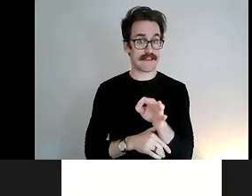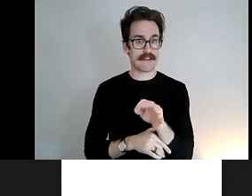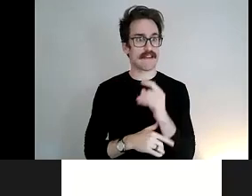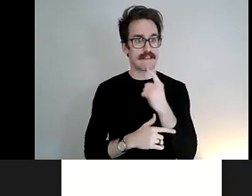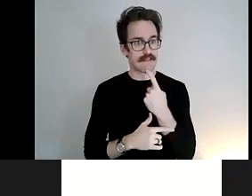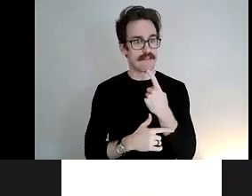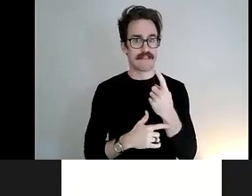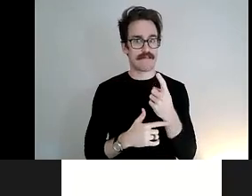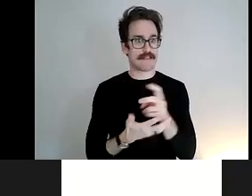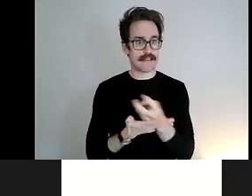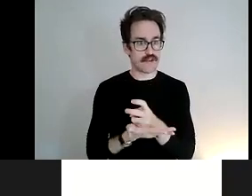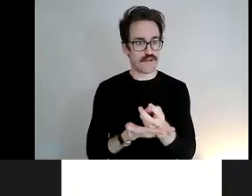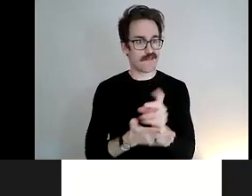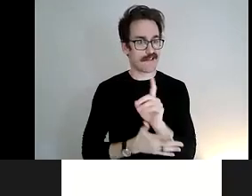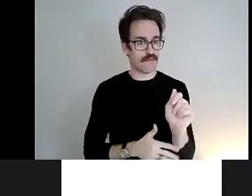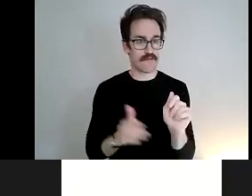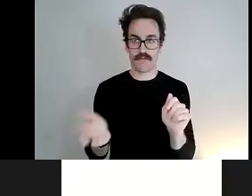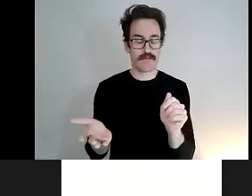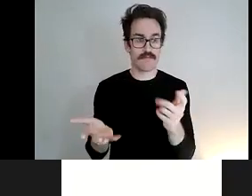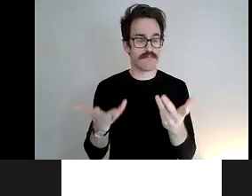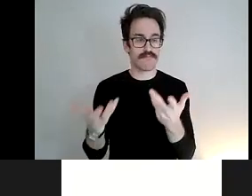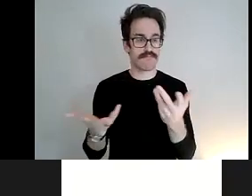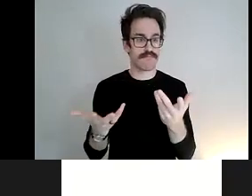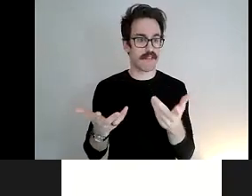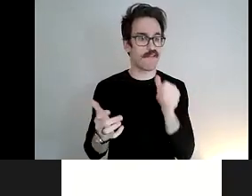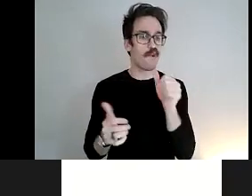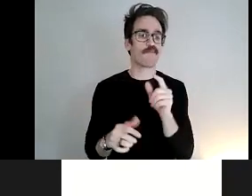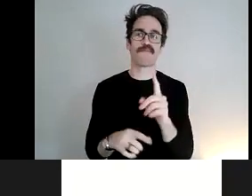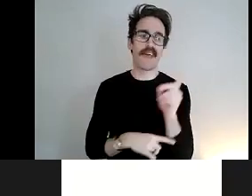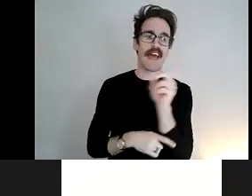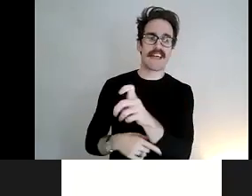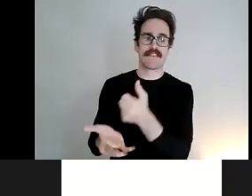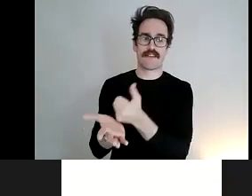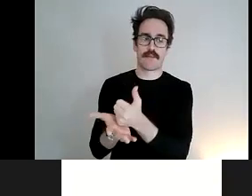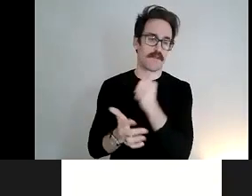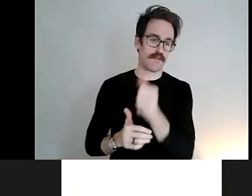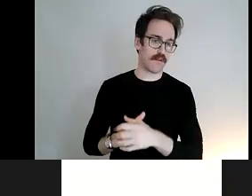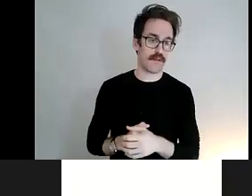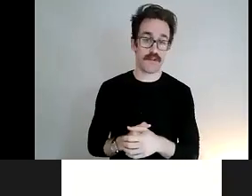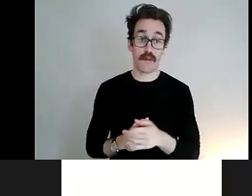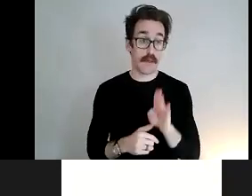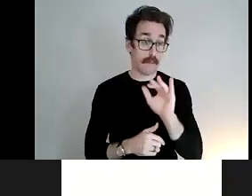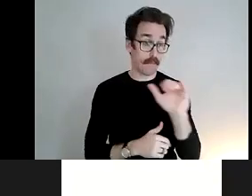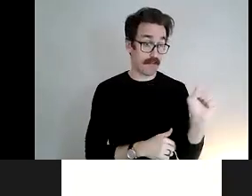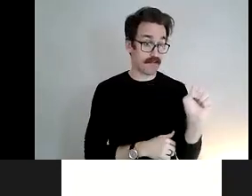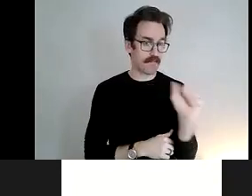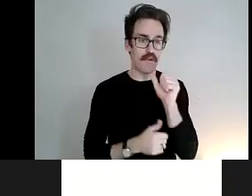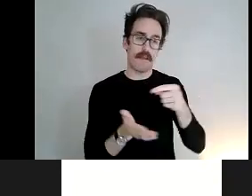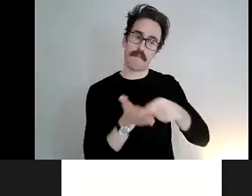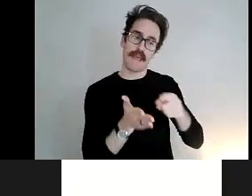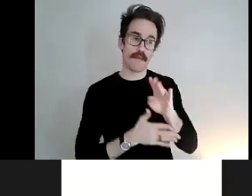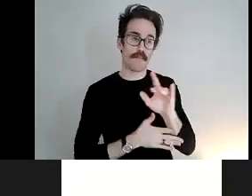may be one of those risks if they're not getting the appropriate medical care from a care provider. Not paying bills, we talked about not paying